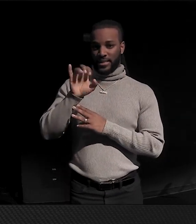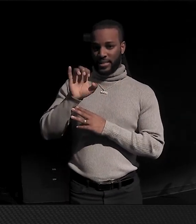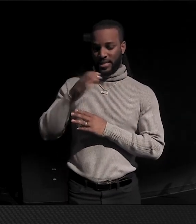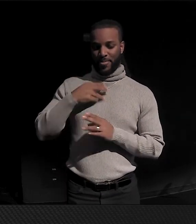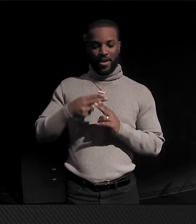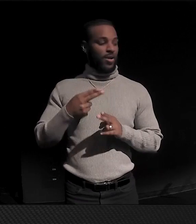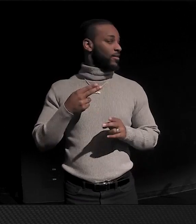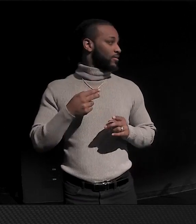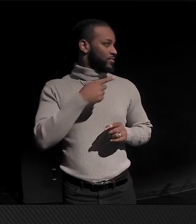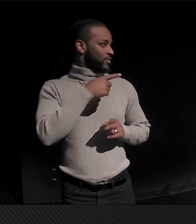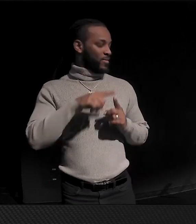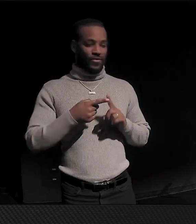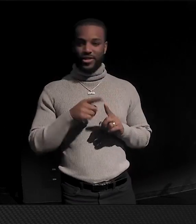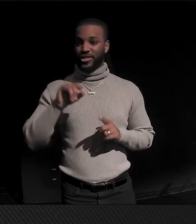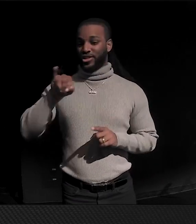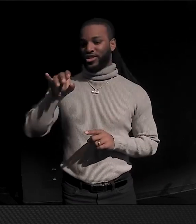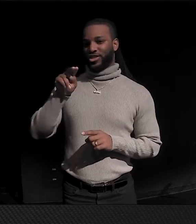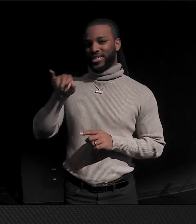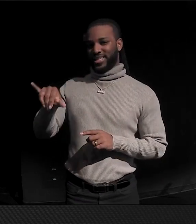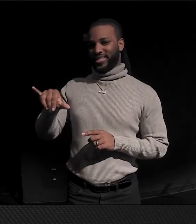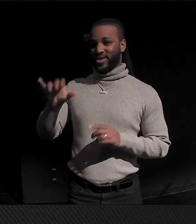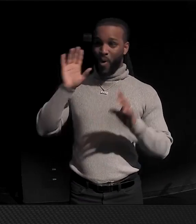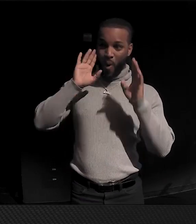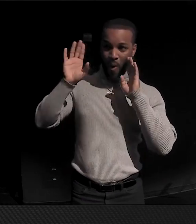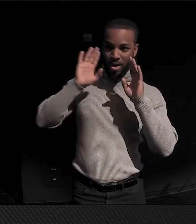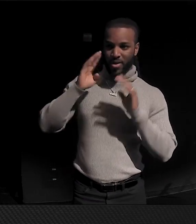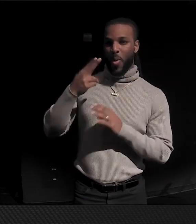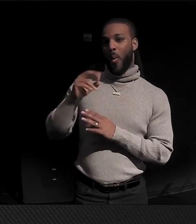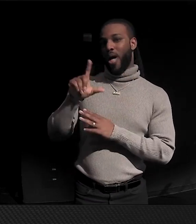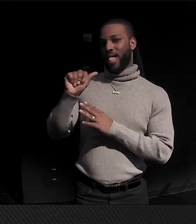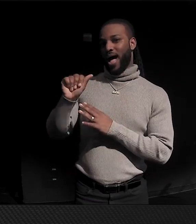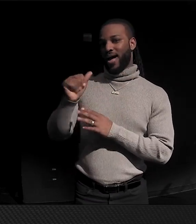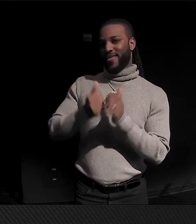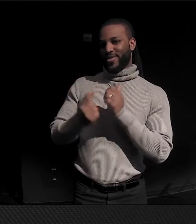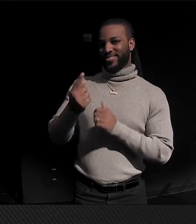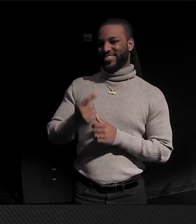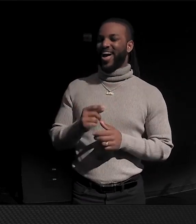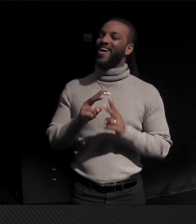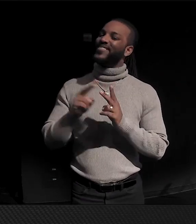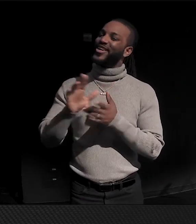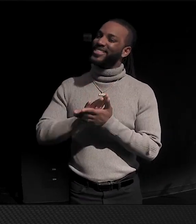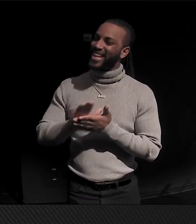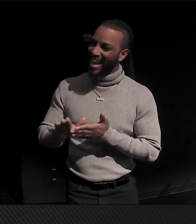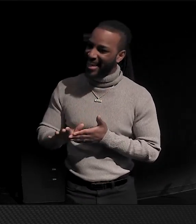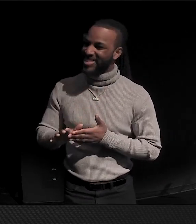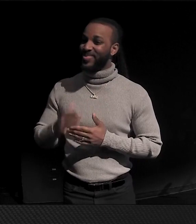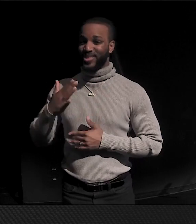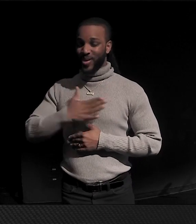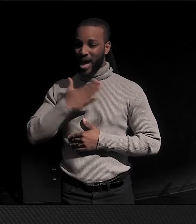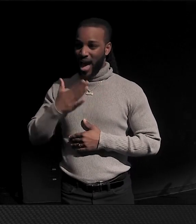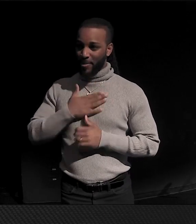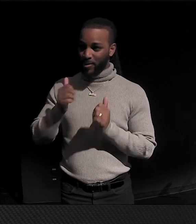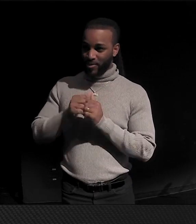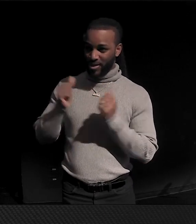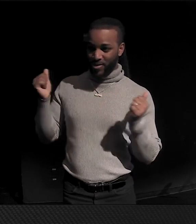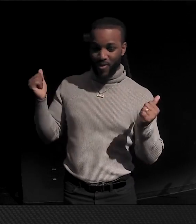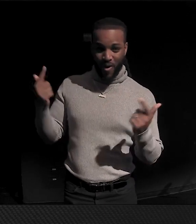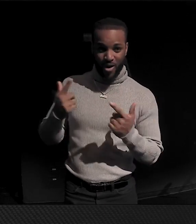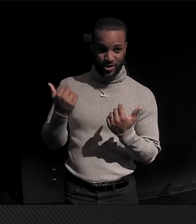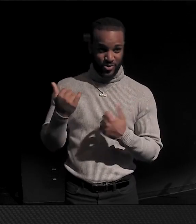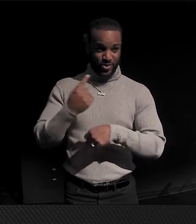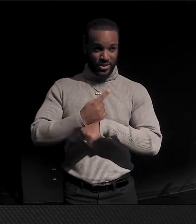Jenny. Hola, everyone. Hola. Very nice. Good morning. We are so glad to be with you